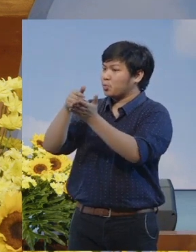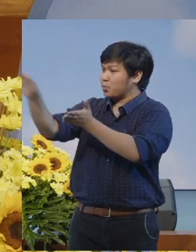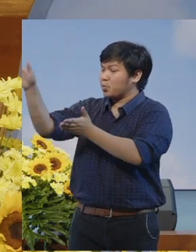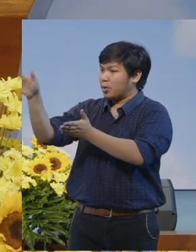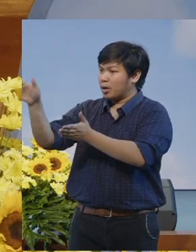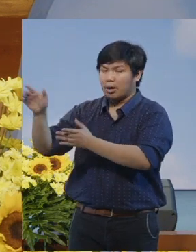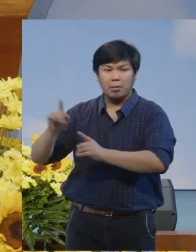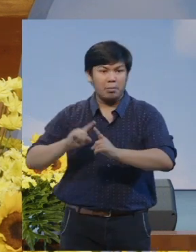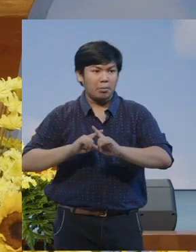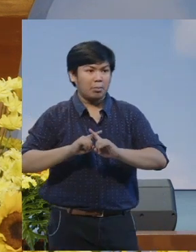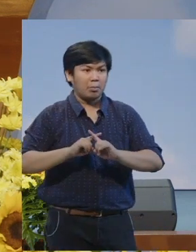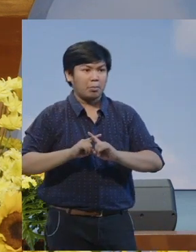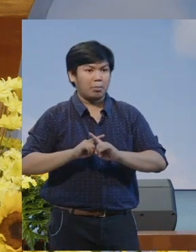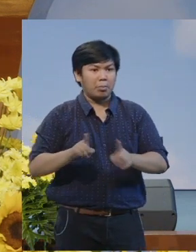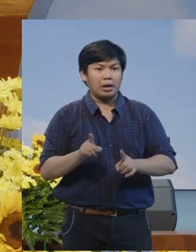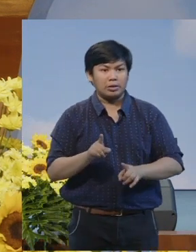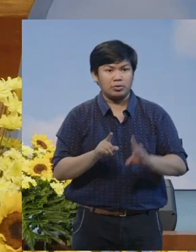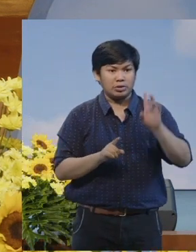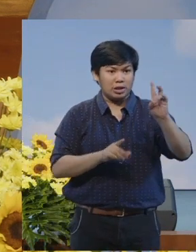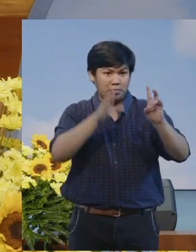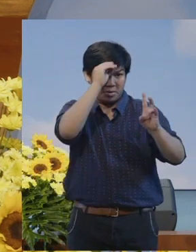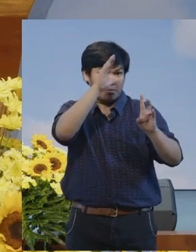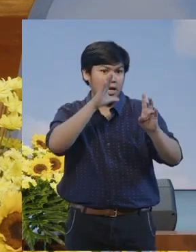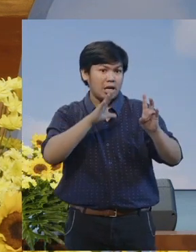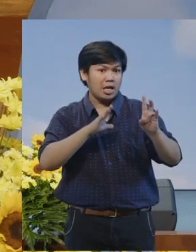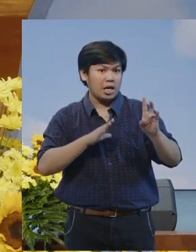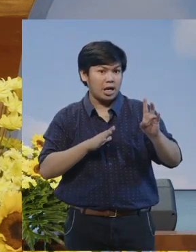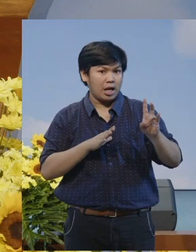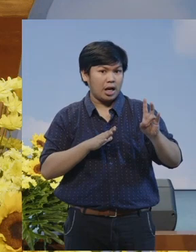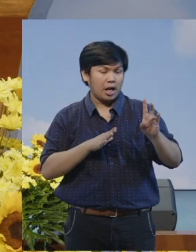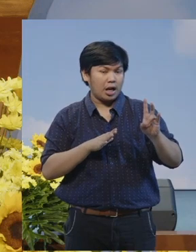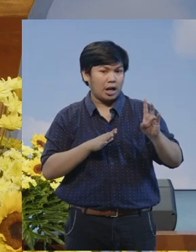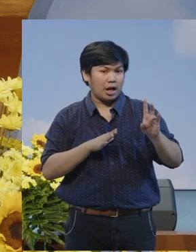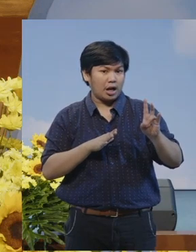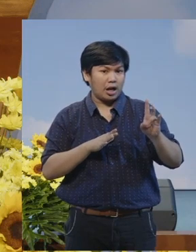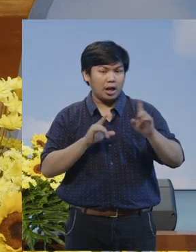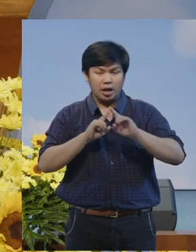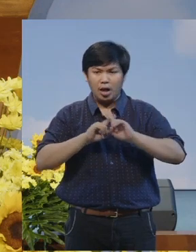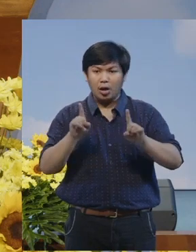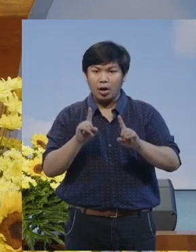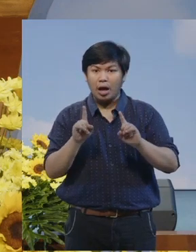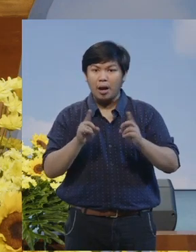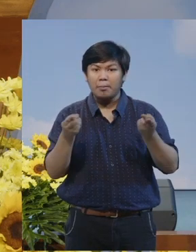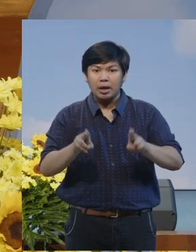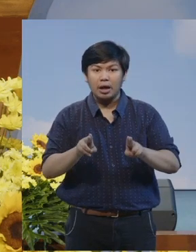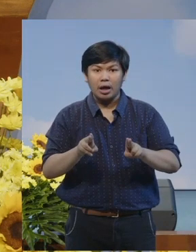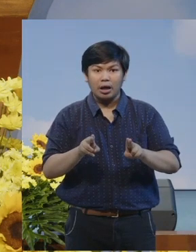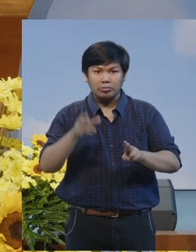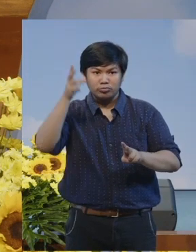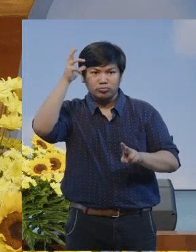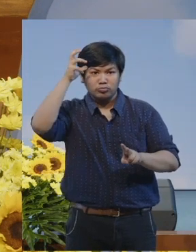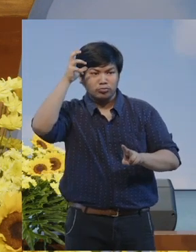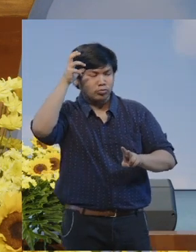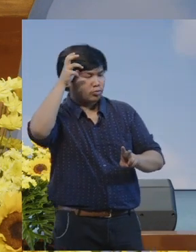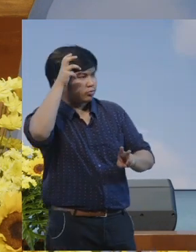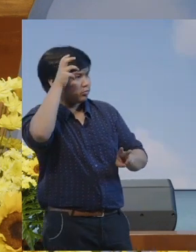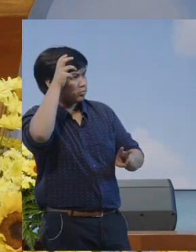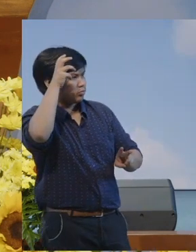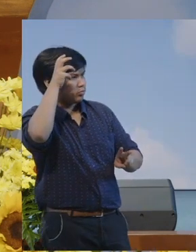Jewish high priest named Sceva were doing this. But the evil spirit,